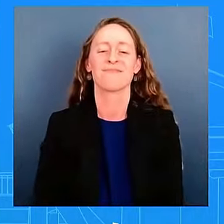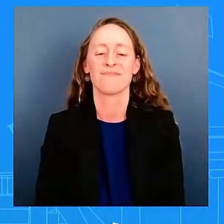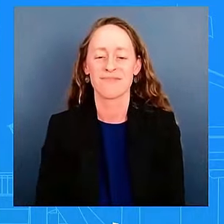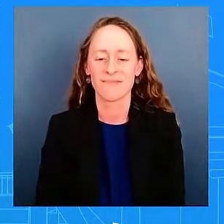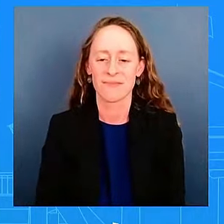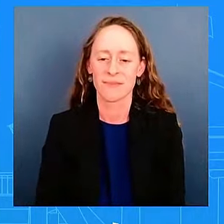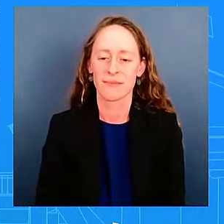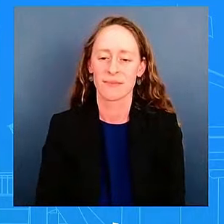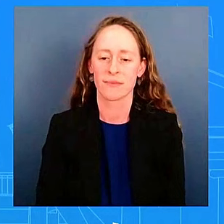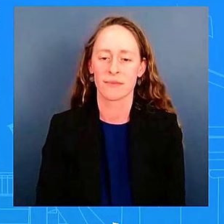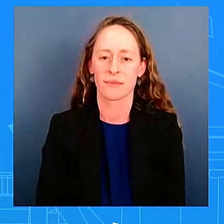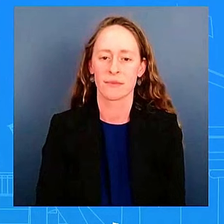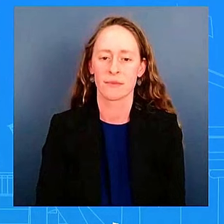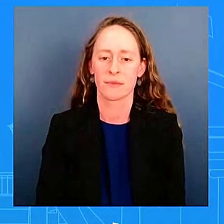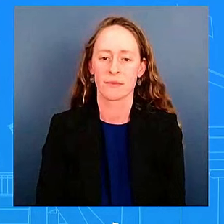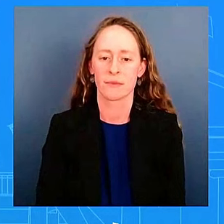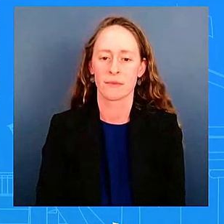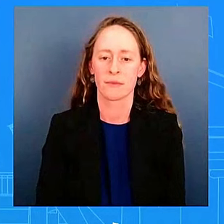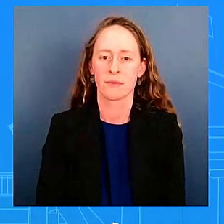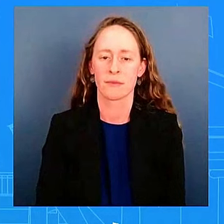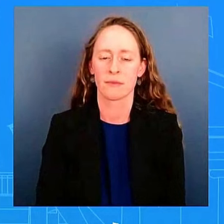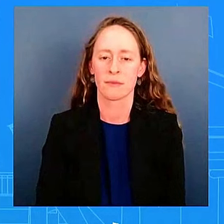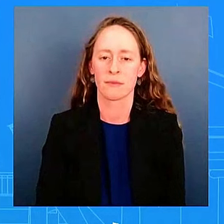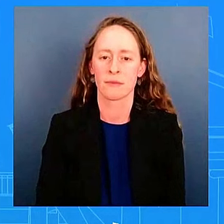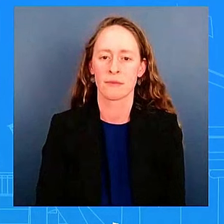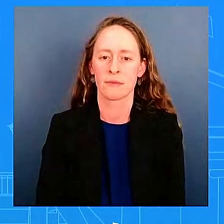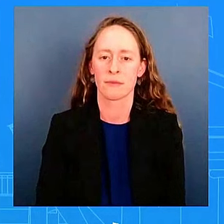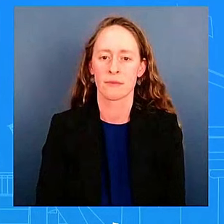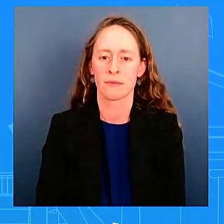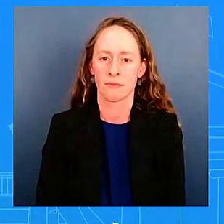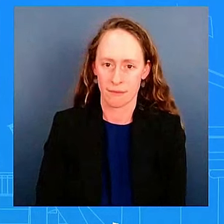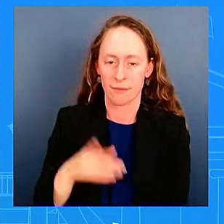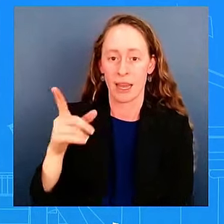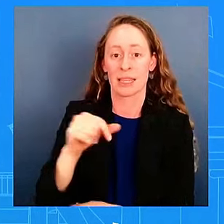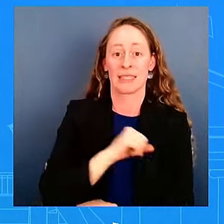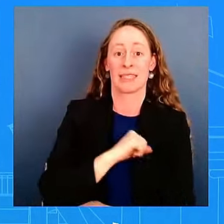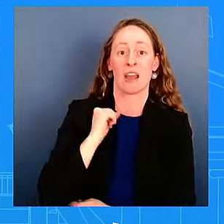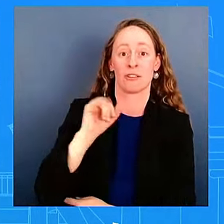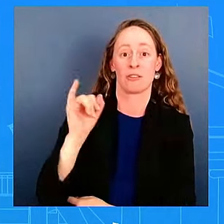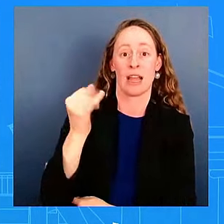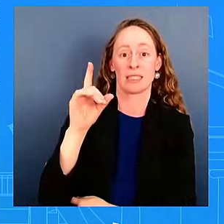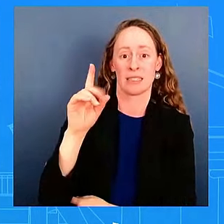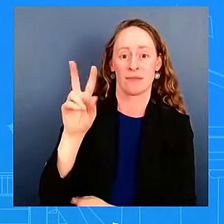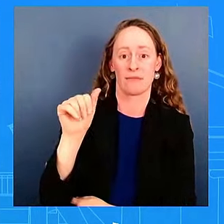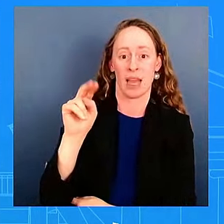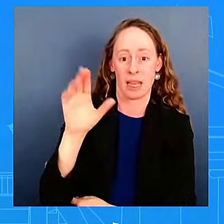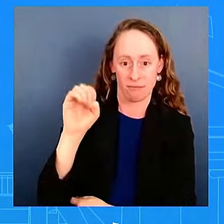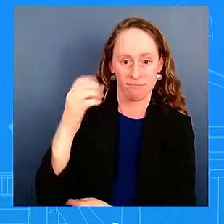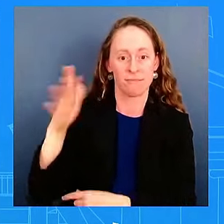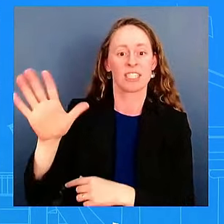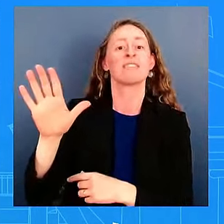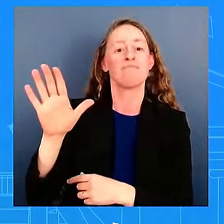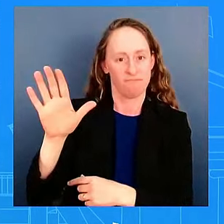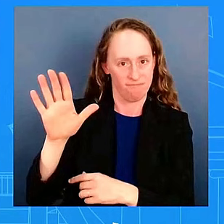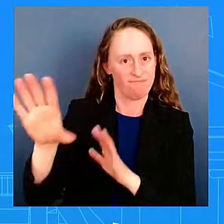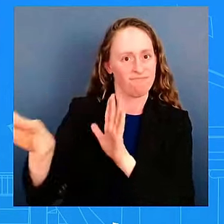Senator J.D. Vance, whom Donald Trump has just picked as his running mate, put out a message on social media Saturday, about 2 hours after the shooting,